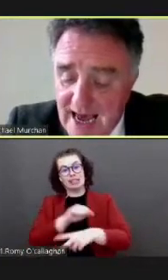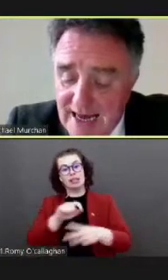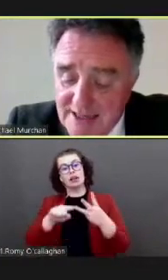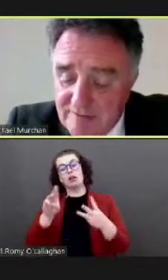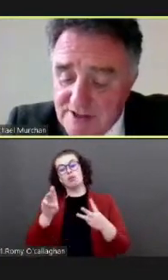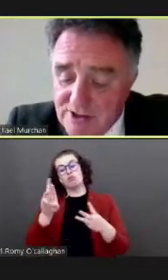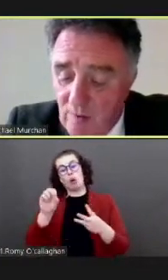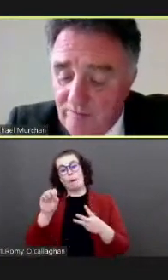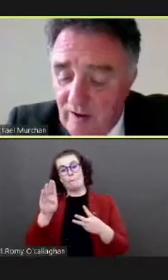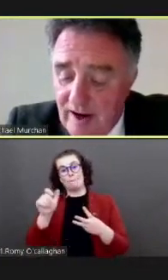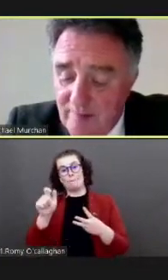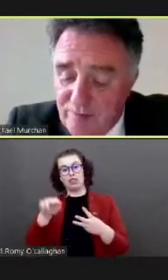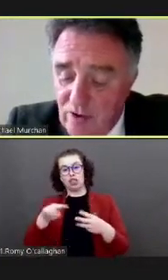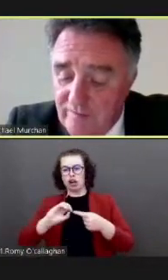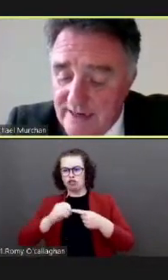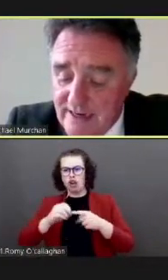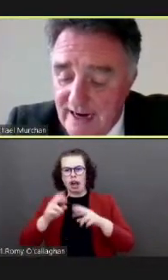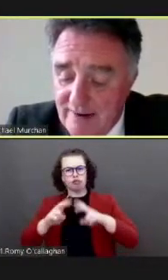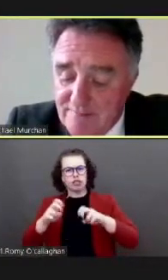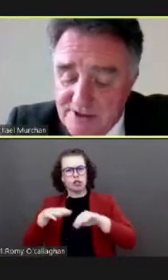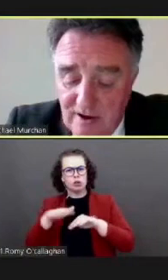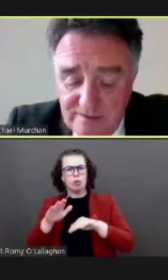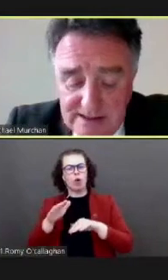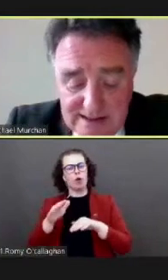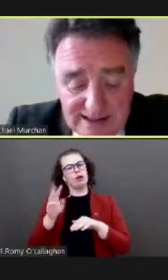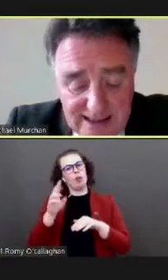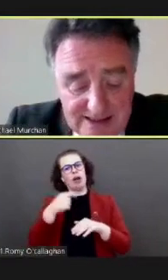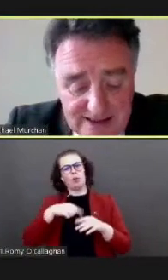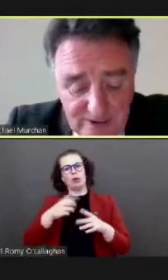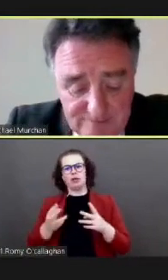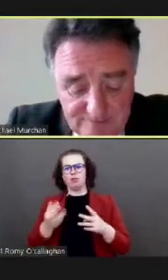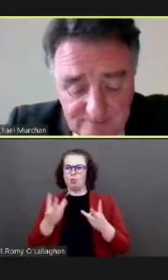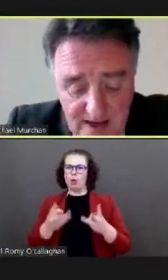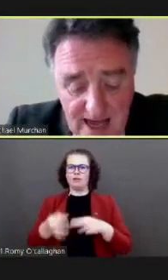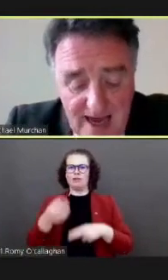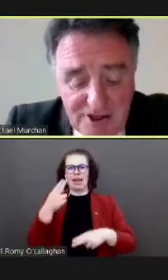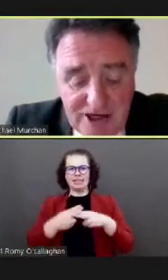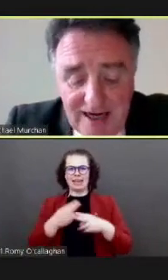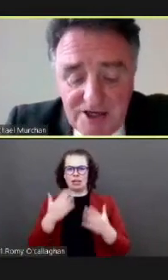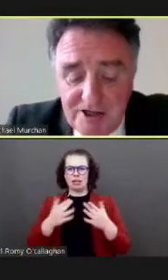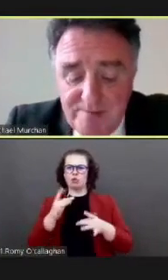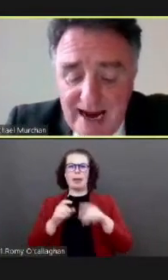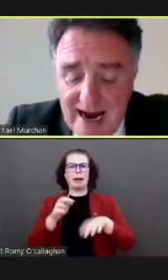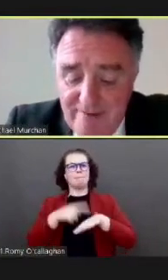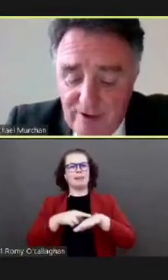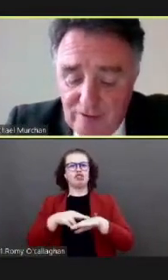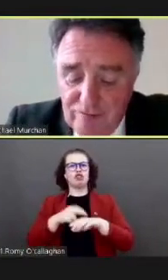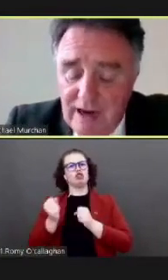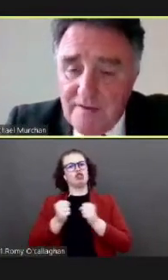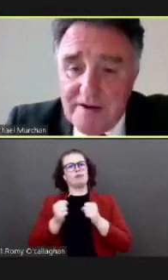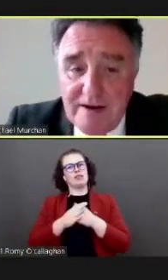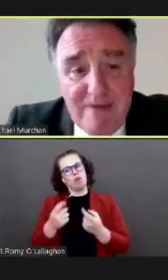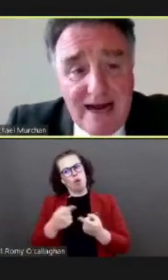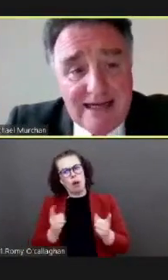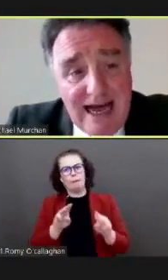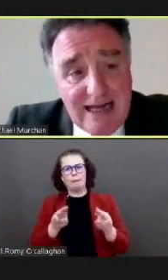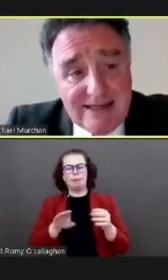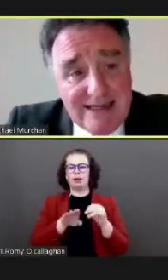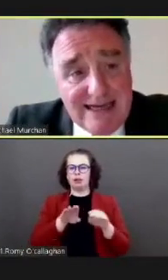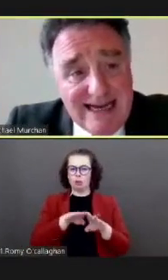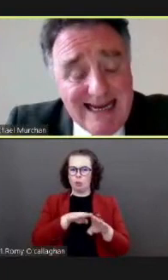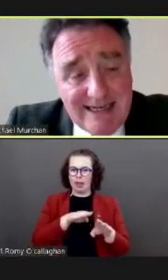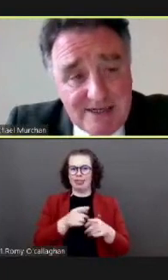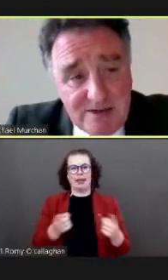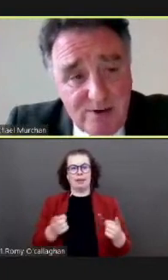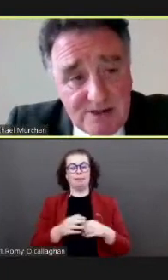ex-prisoners, as there is scope for improving services and links here. Challenging behaviour rather than mental